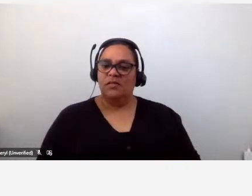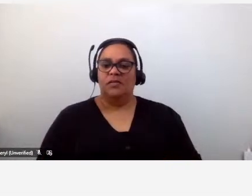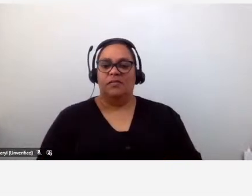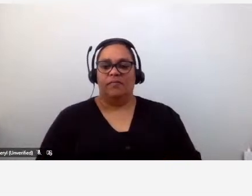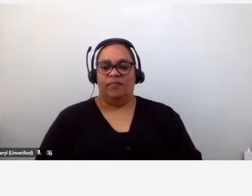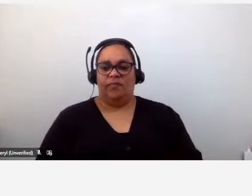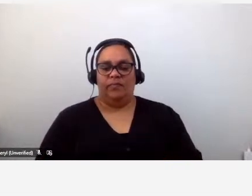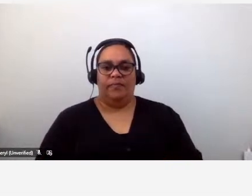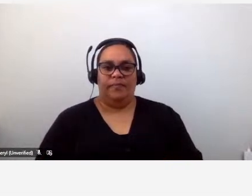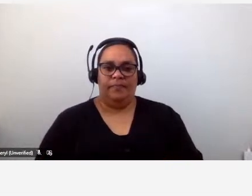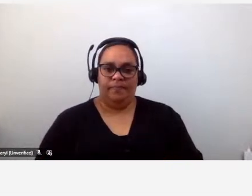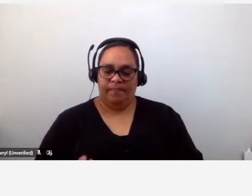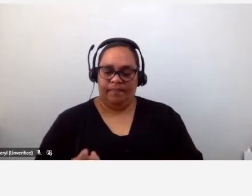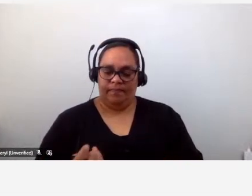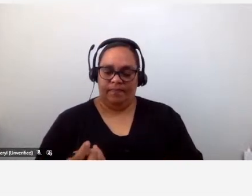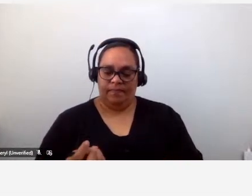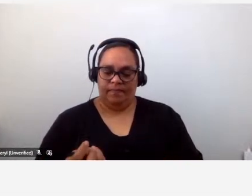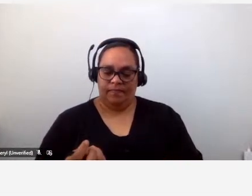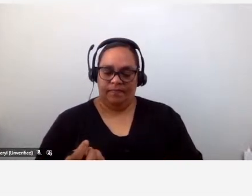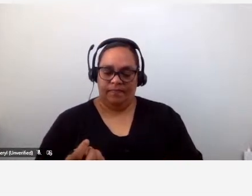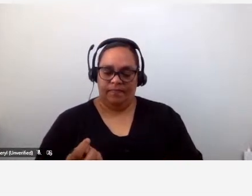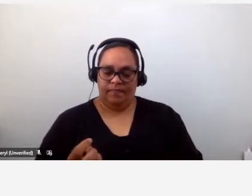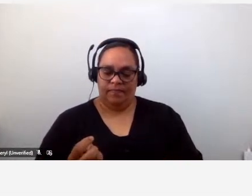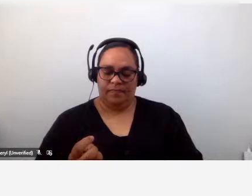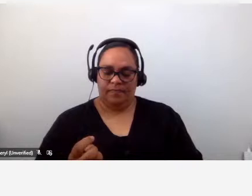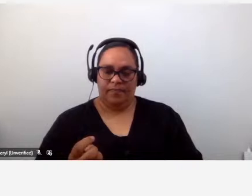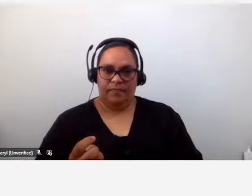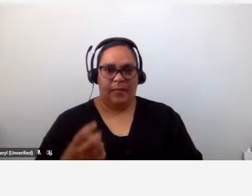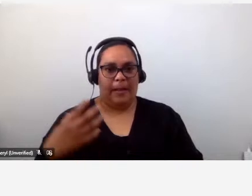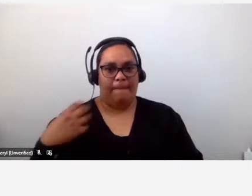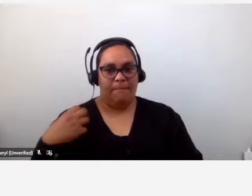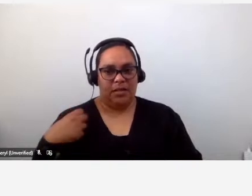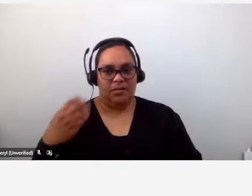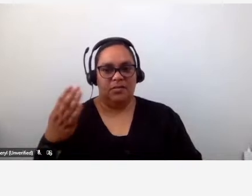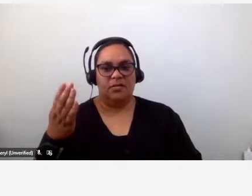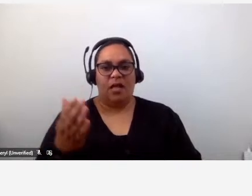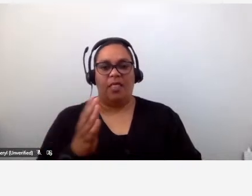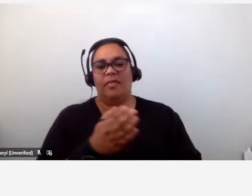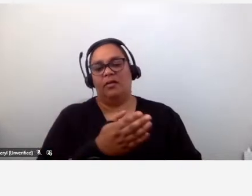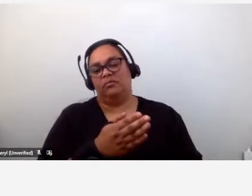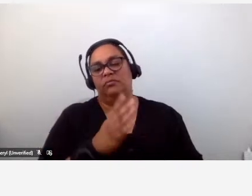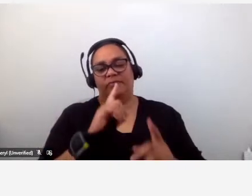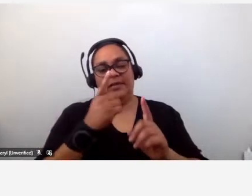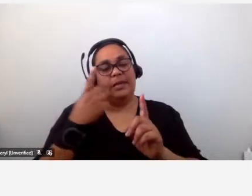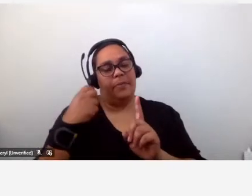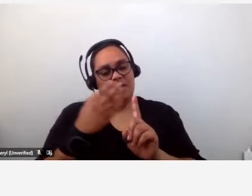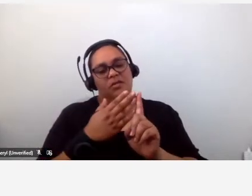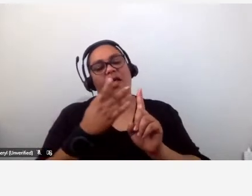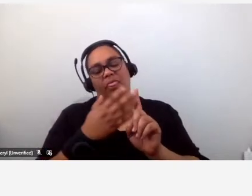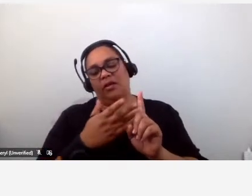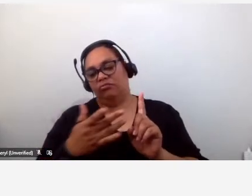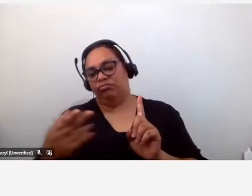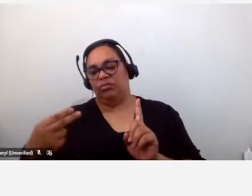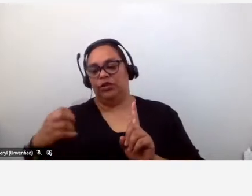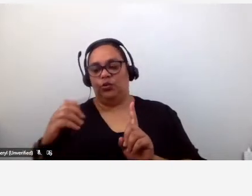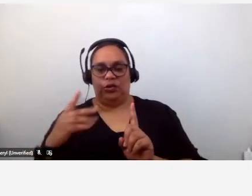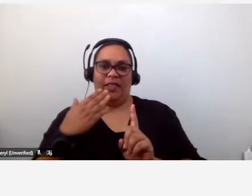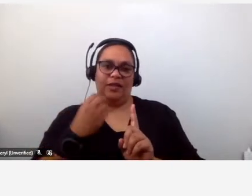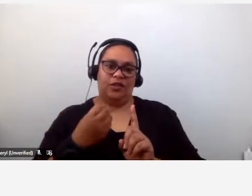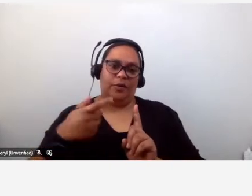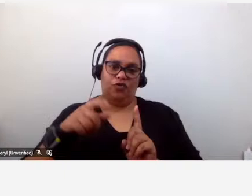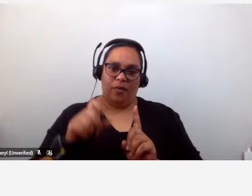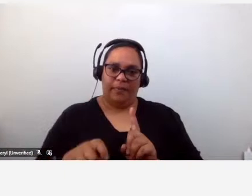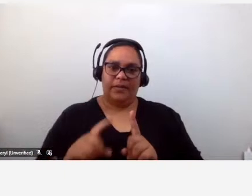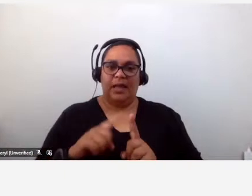Over to you. The Minister, then the rest of the department, HOD. Thank you very much, Chairperson, and thank